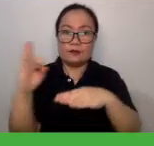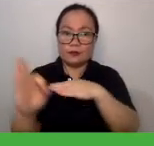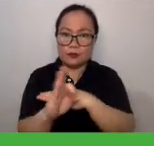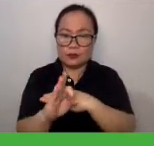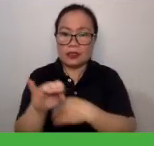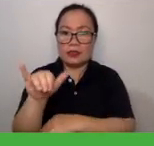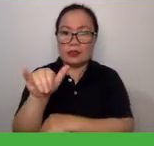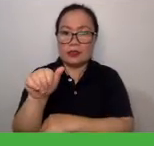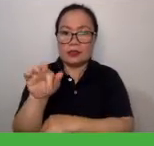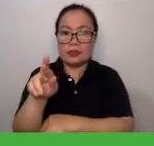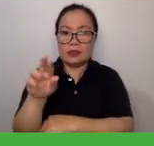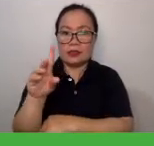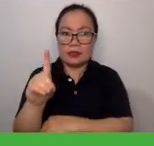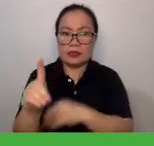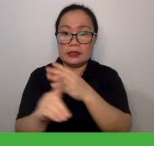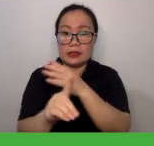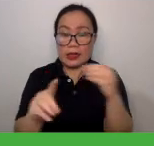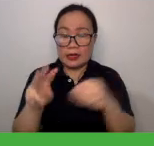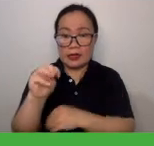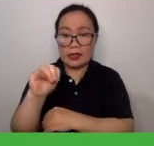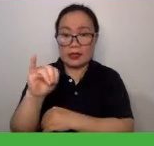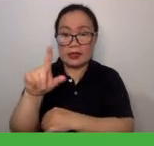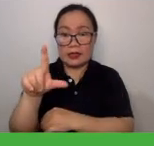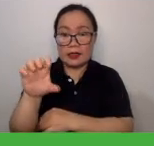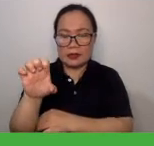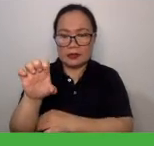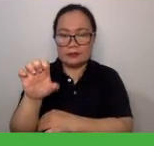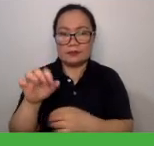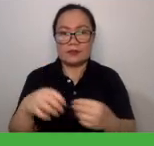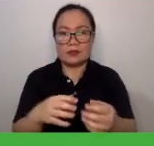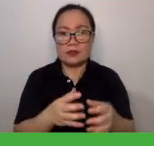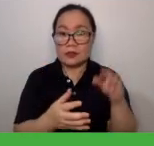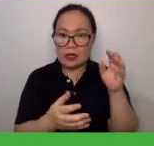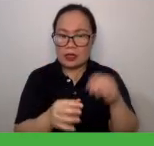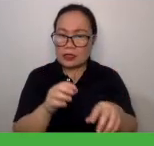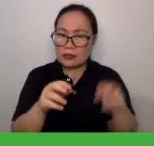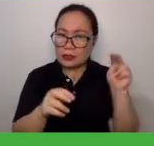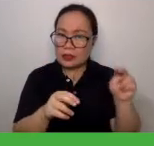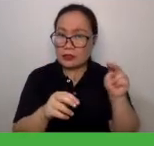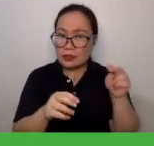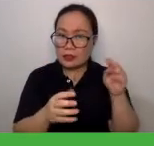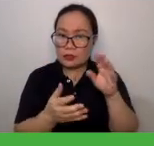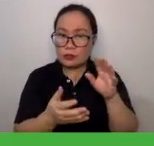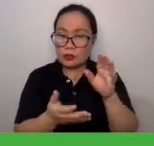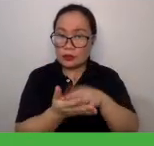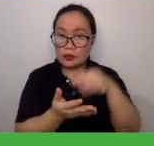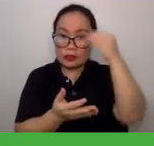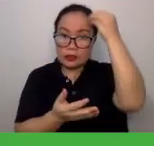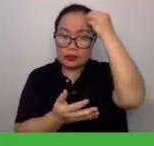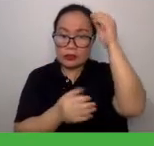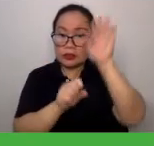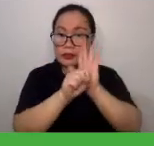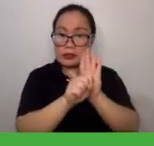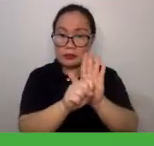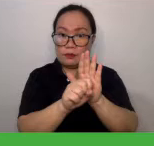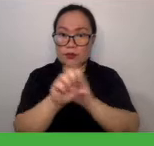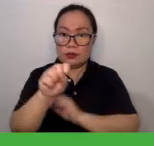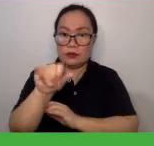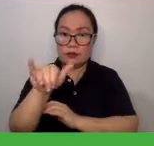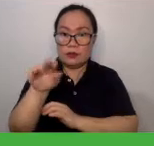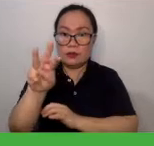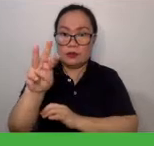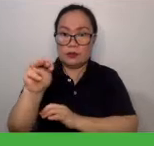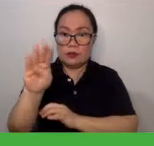So, dapat we also have to familiarize ourselves with the symbols. Kasi there